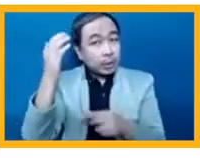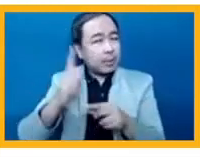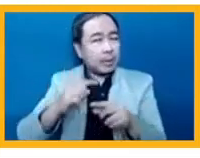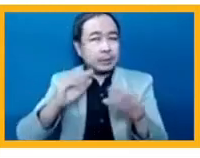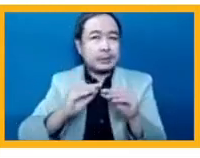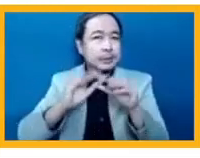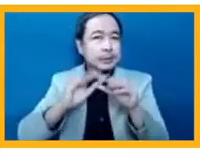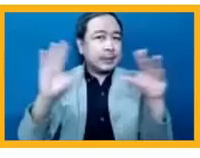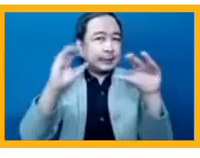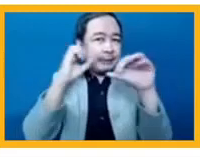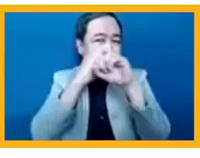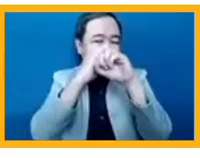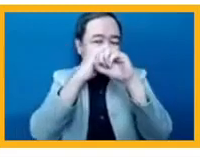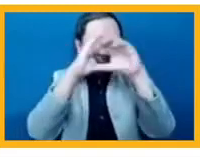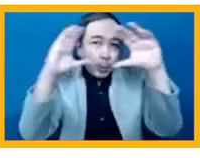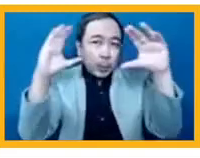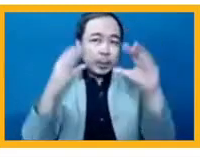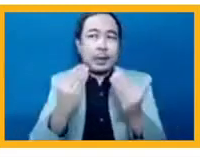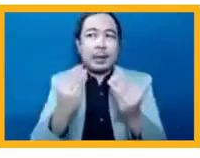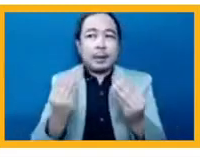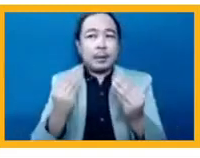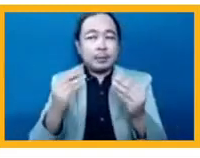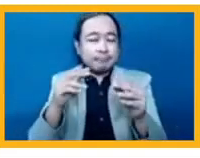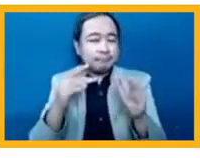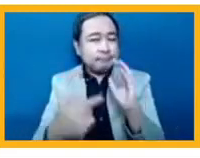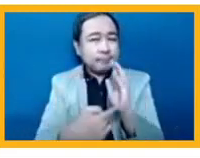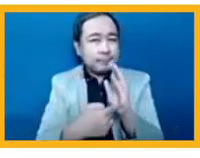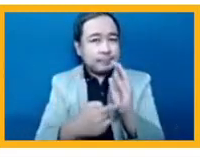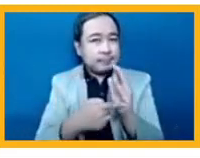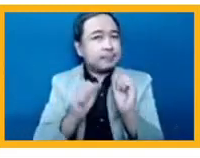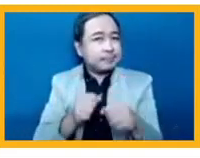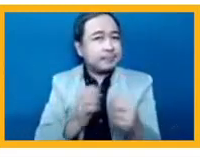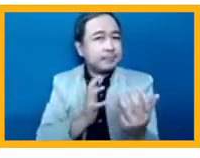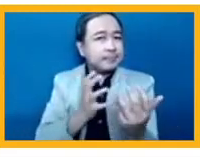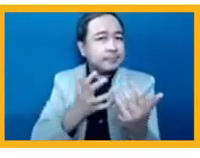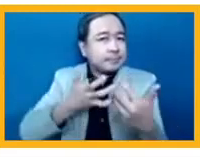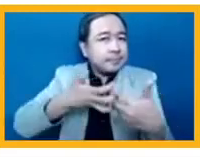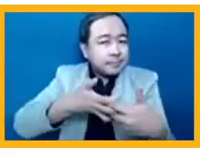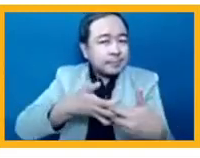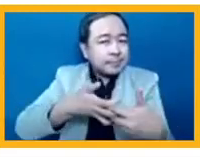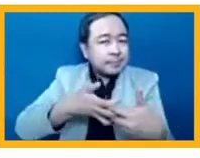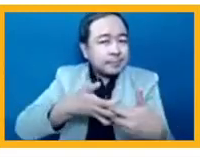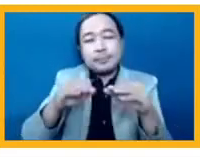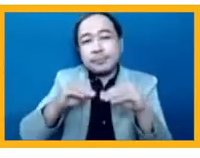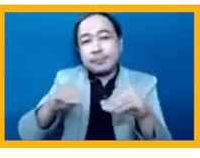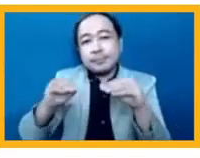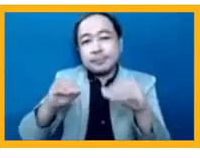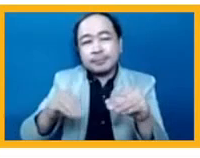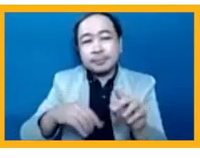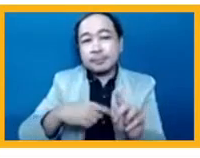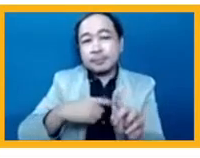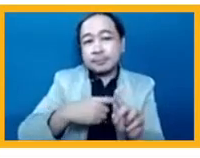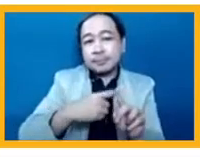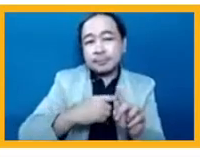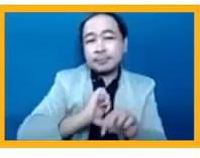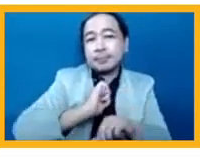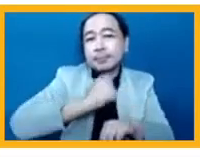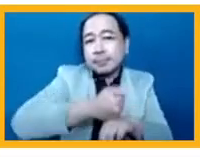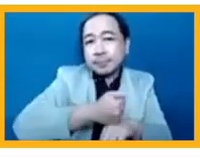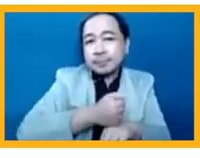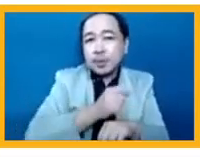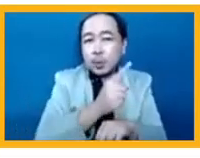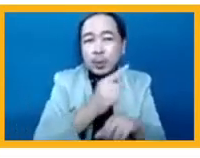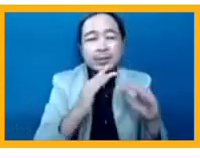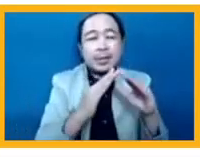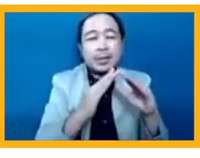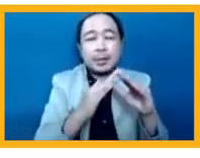focus on how technology can be integrated into education. One key step may involve the setting up of a dedicated institution with a